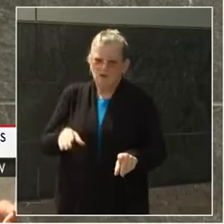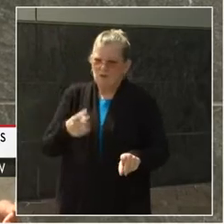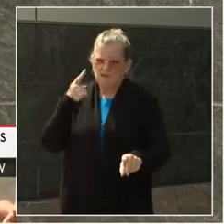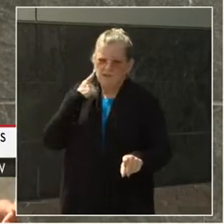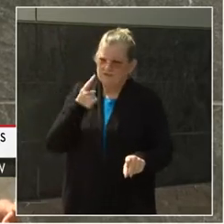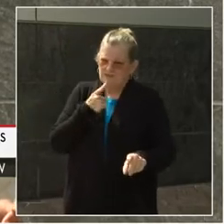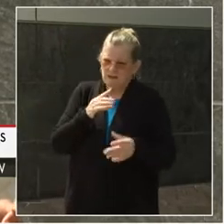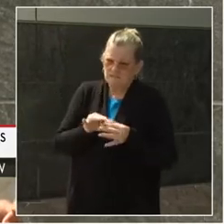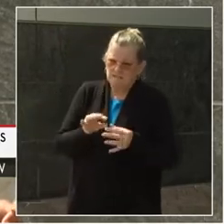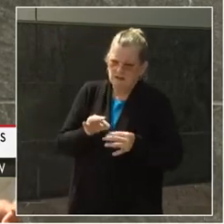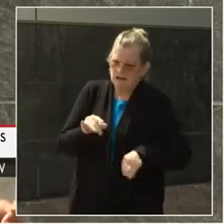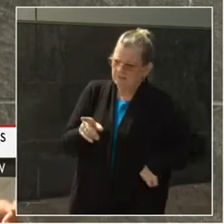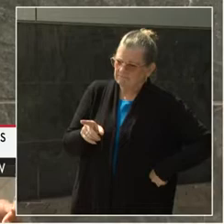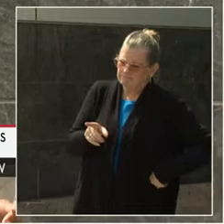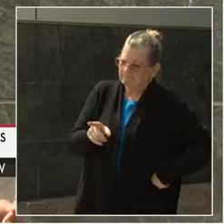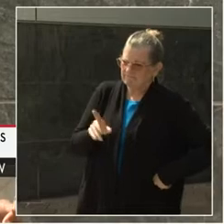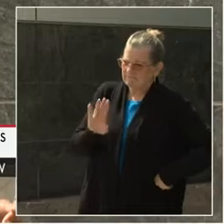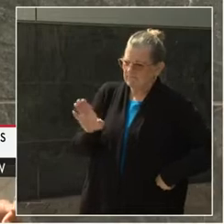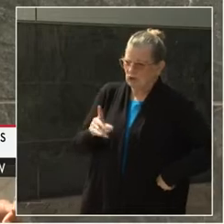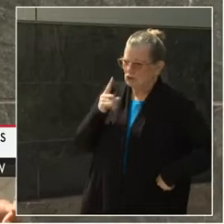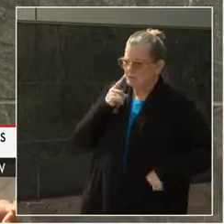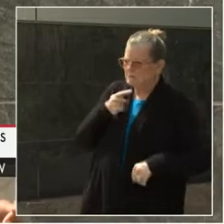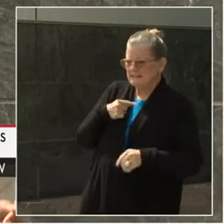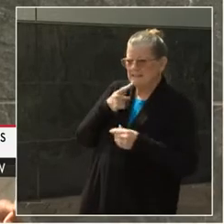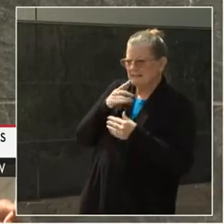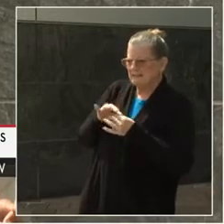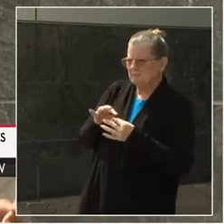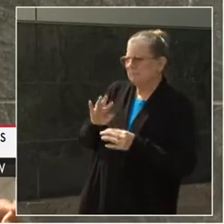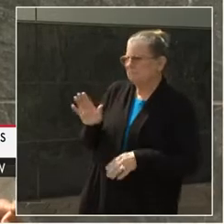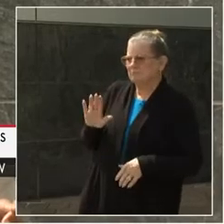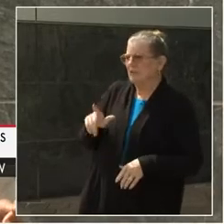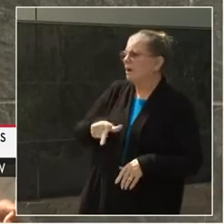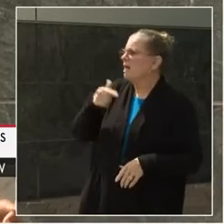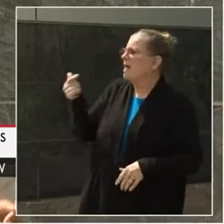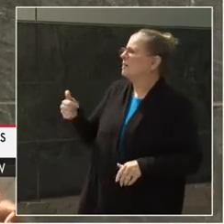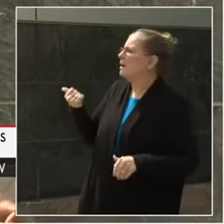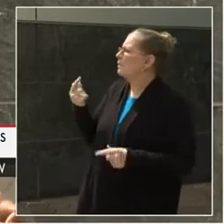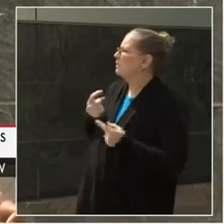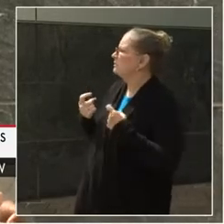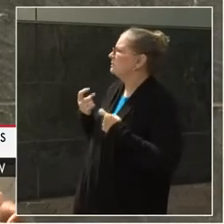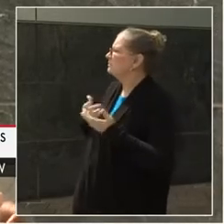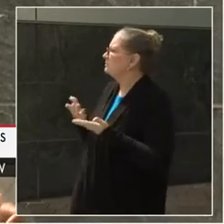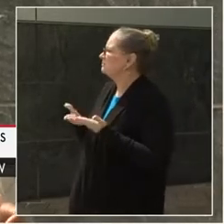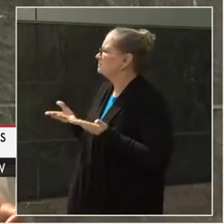Yes. Any other questions? Darcy?